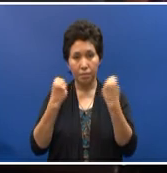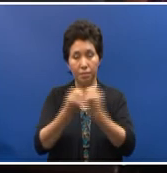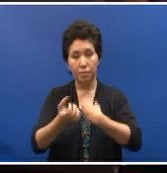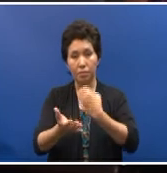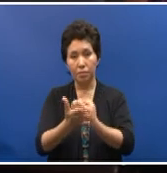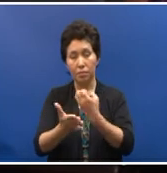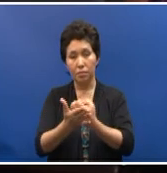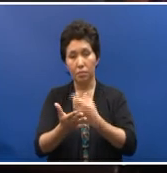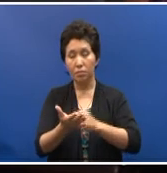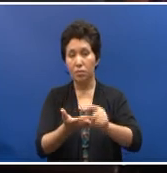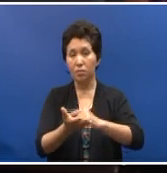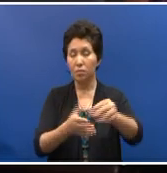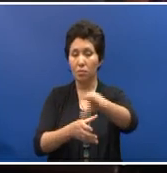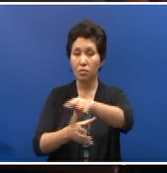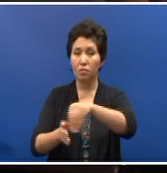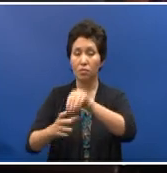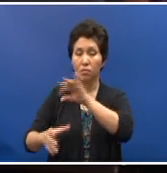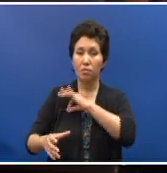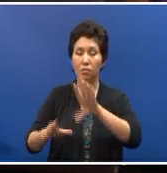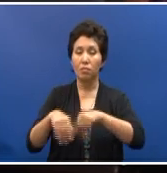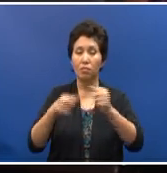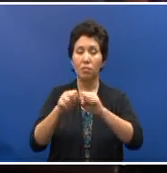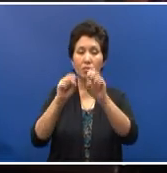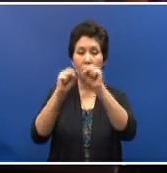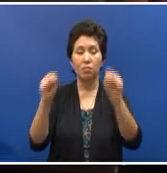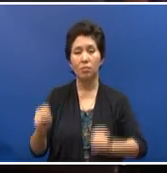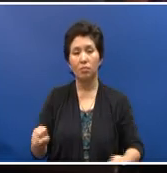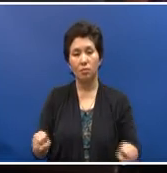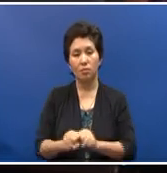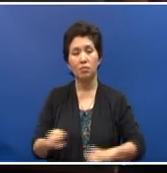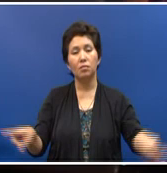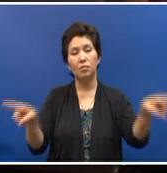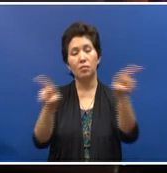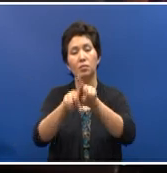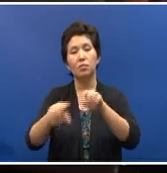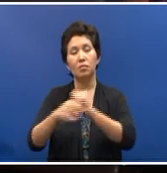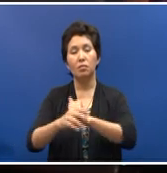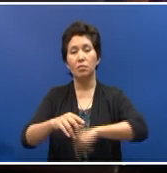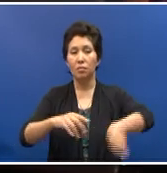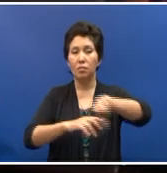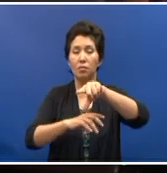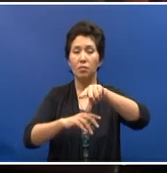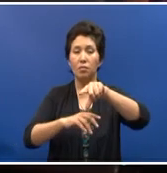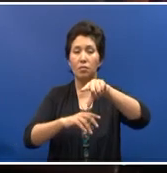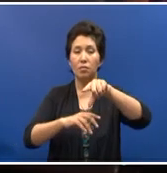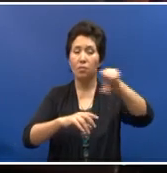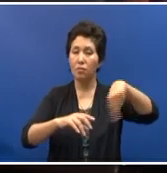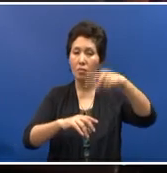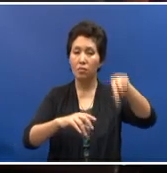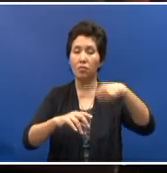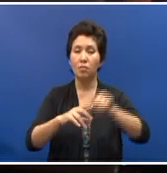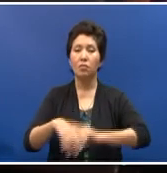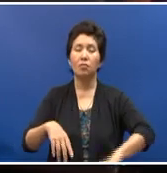income, okay, the educations and healthcare systems, okay, and also forms of political representations